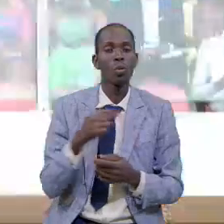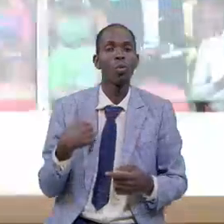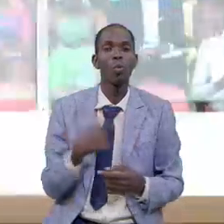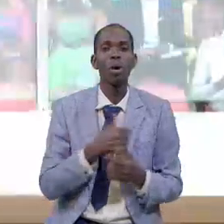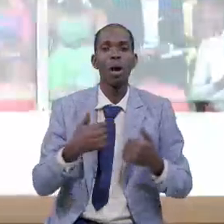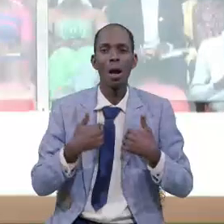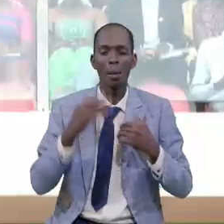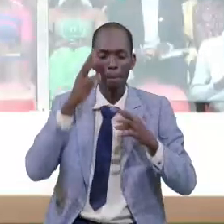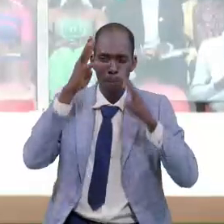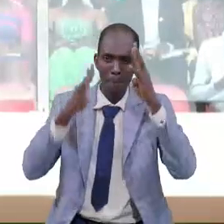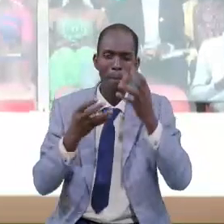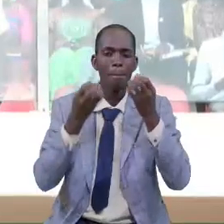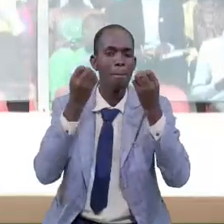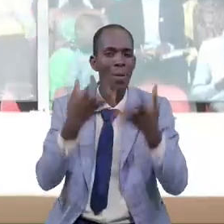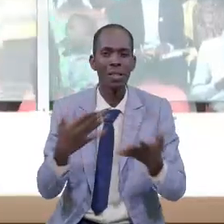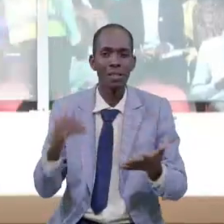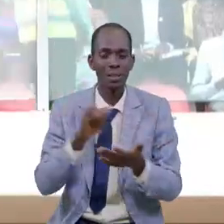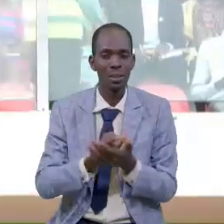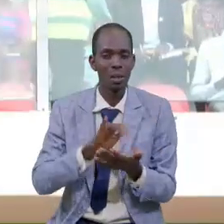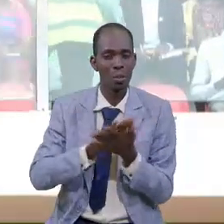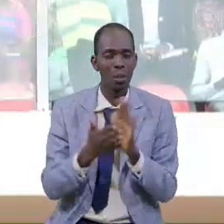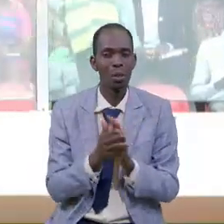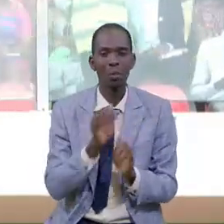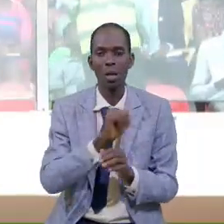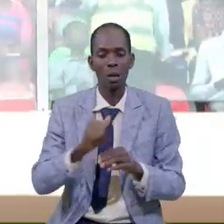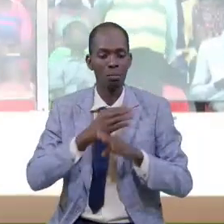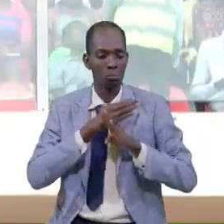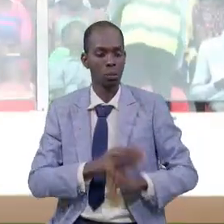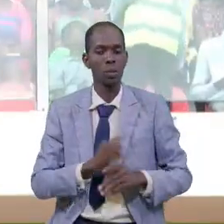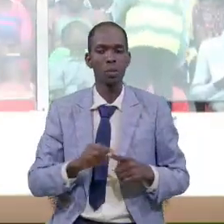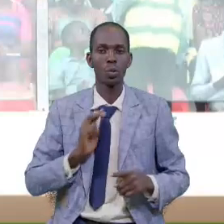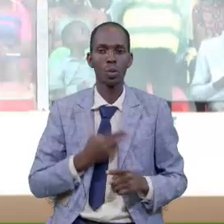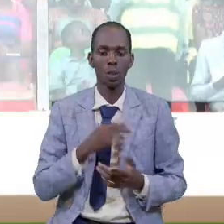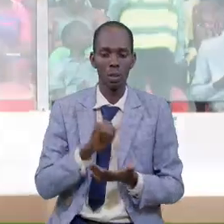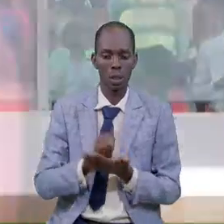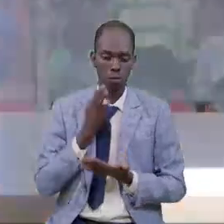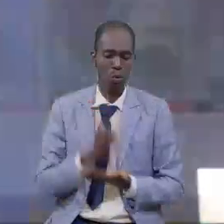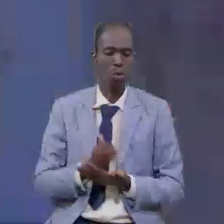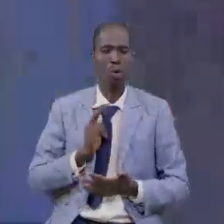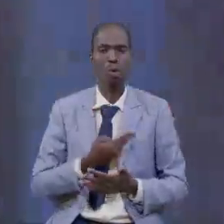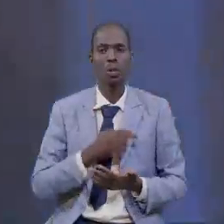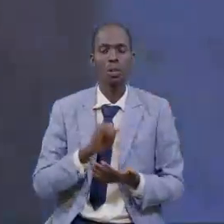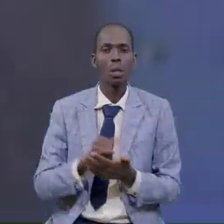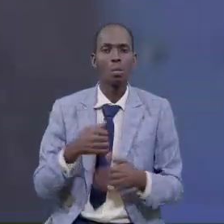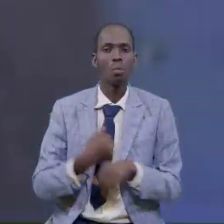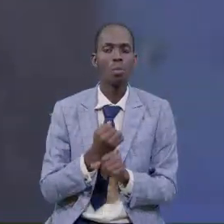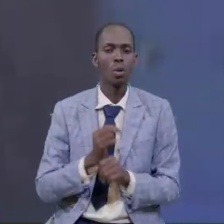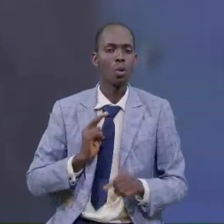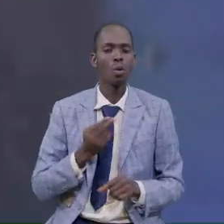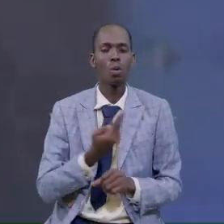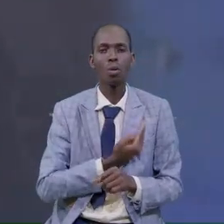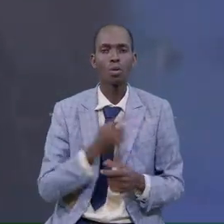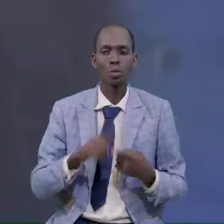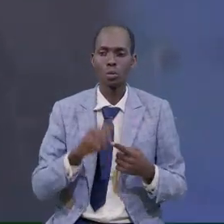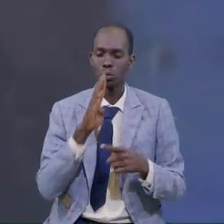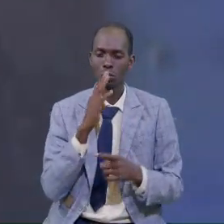hinder us, many things that stop us, many things that make us dwarfs in the world, many things that make us,